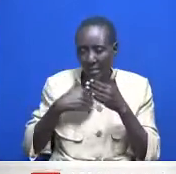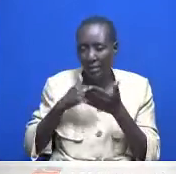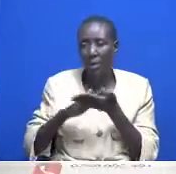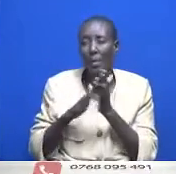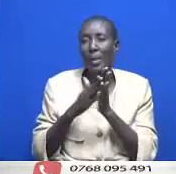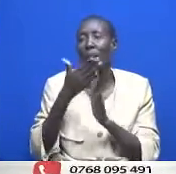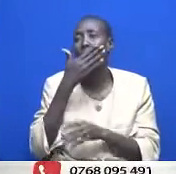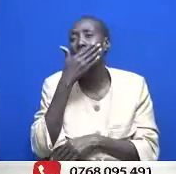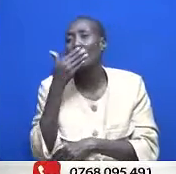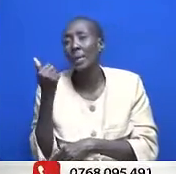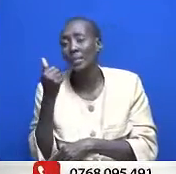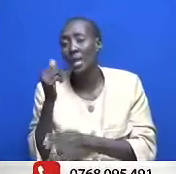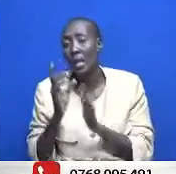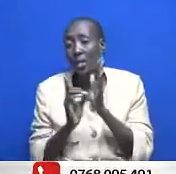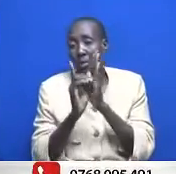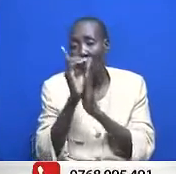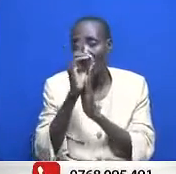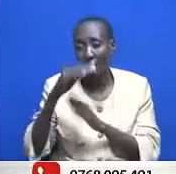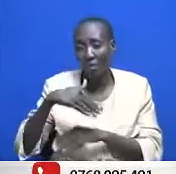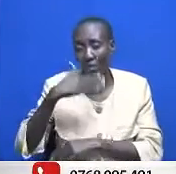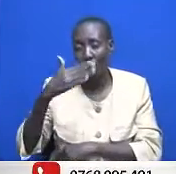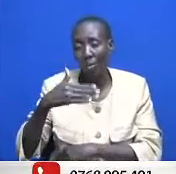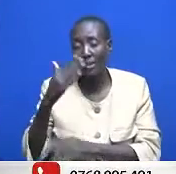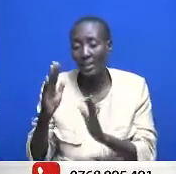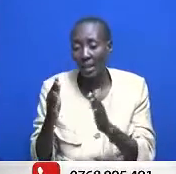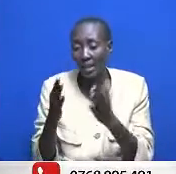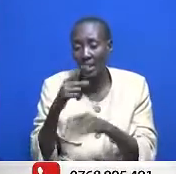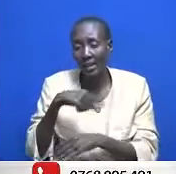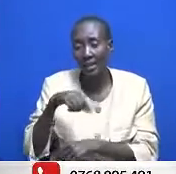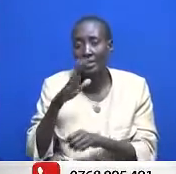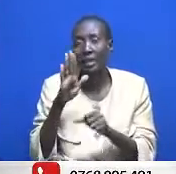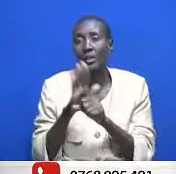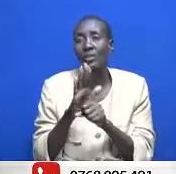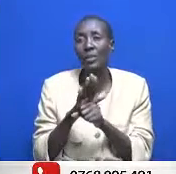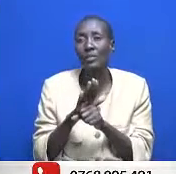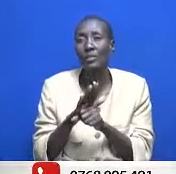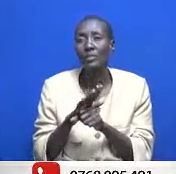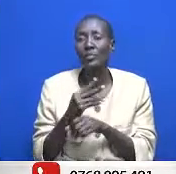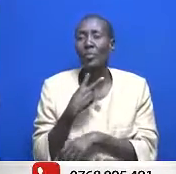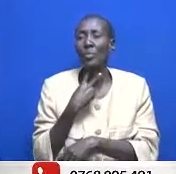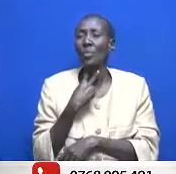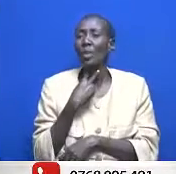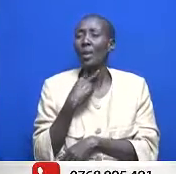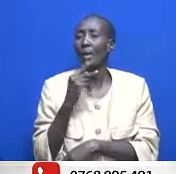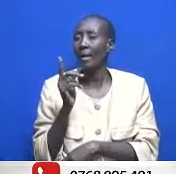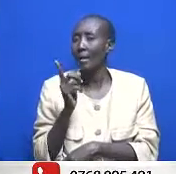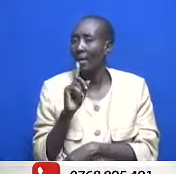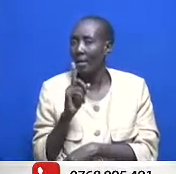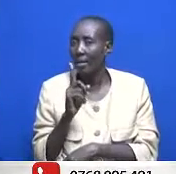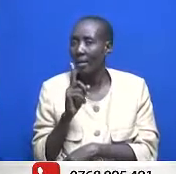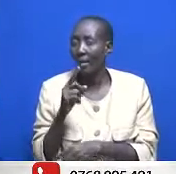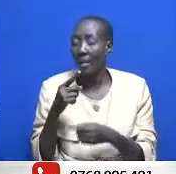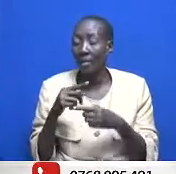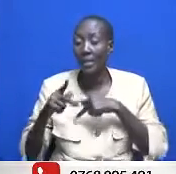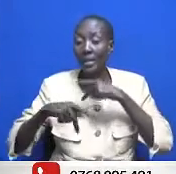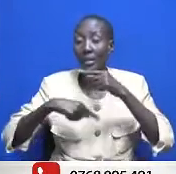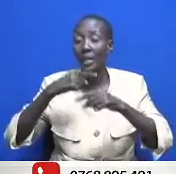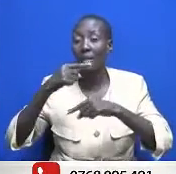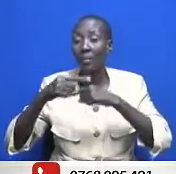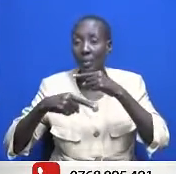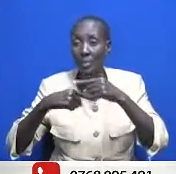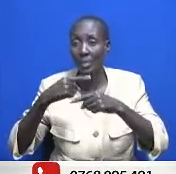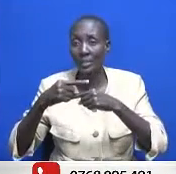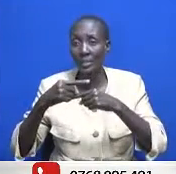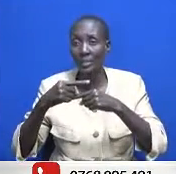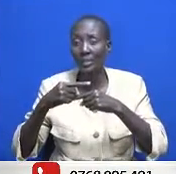like each and every day, so which is very encouraging. And we don't really tie it into the outcome, but more into the process. Into the process